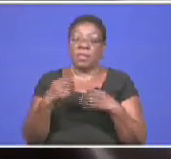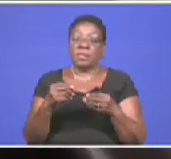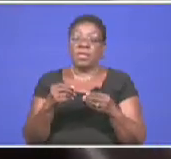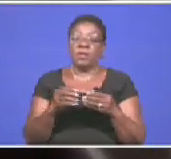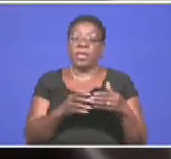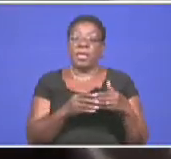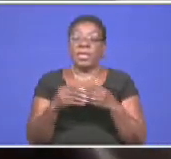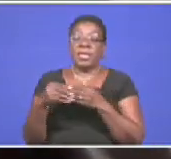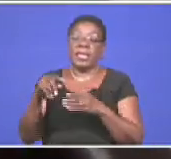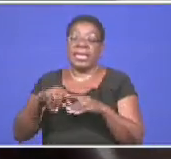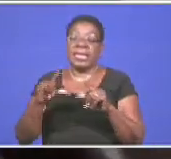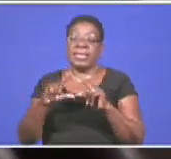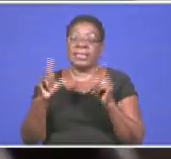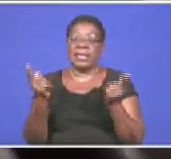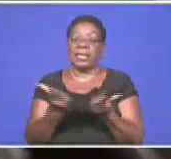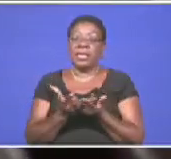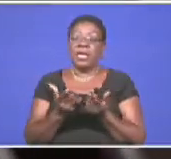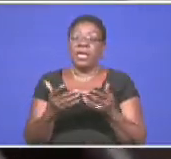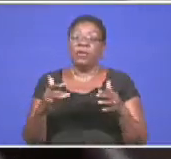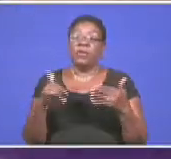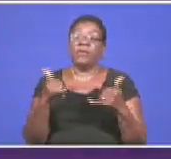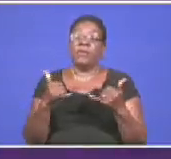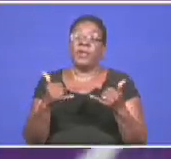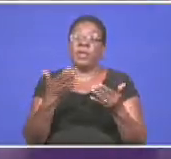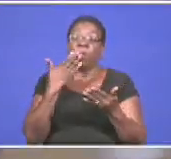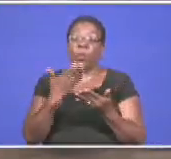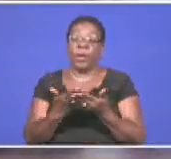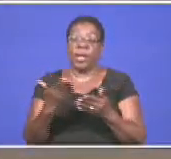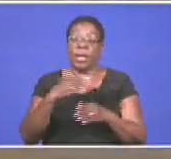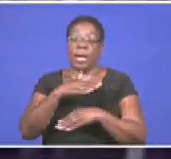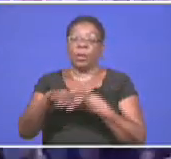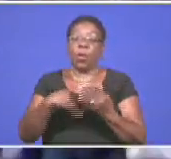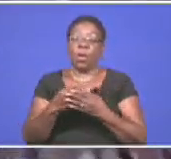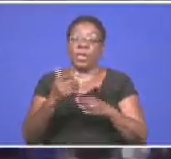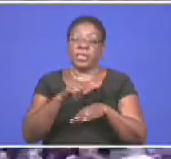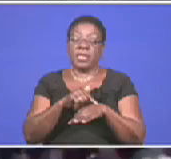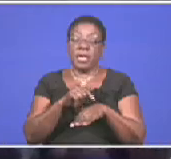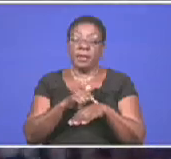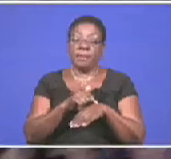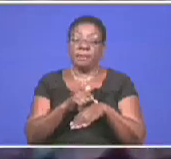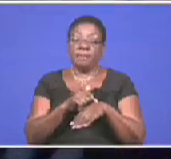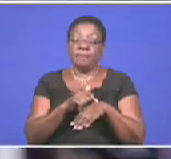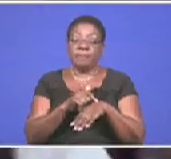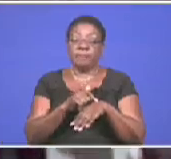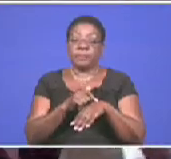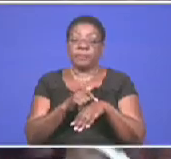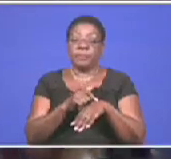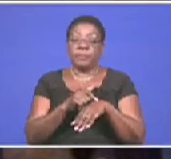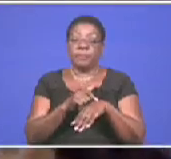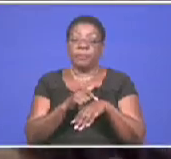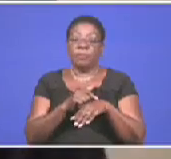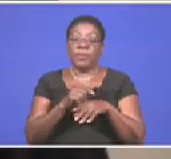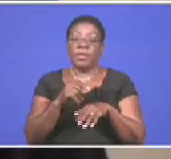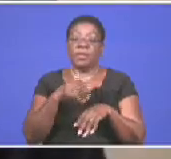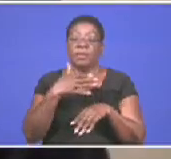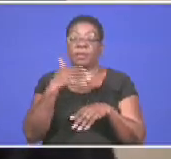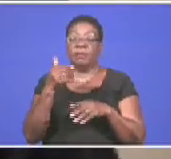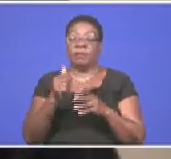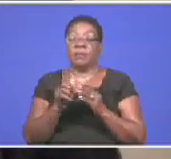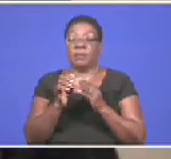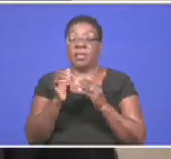in this league. You got to play on both ends to be a great team. And if I can play on both ends and guard the best 2 guards